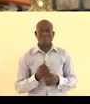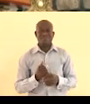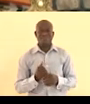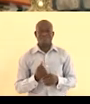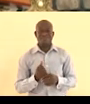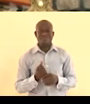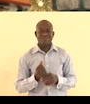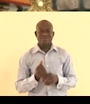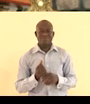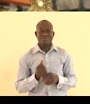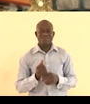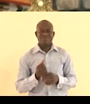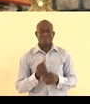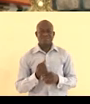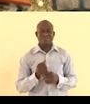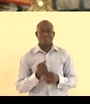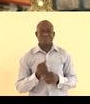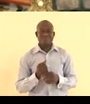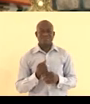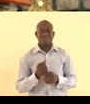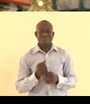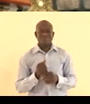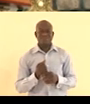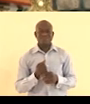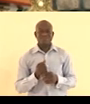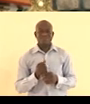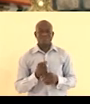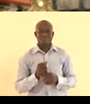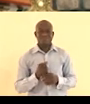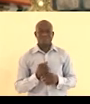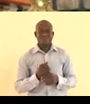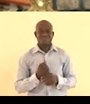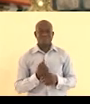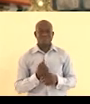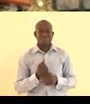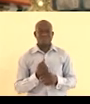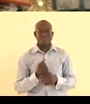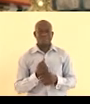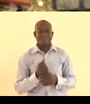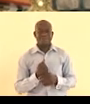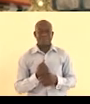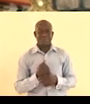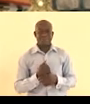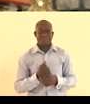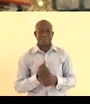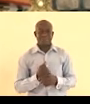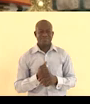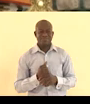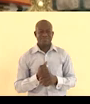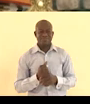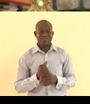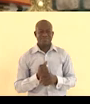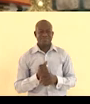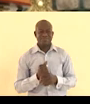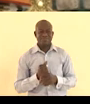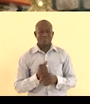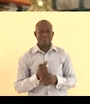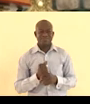60-65. Eh? What happened? You are on the right track, but to be more specific,